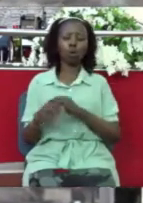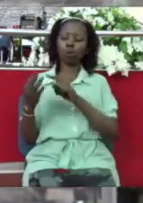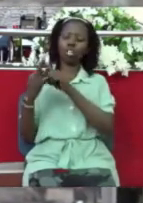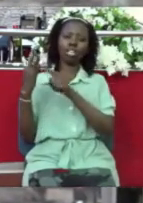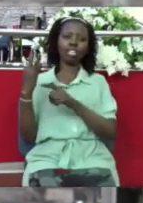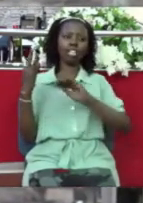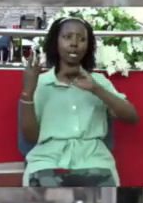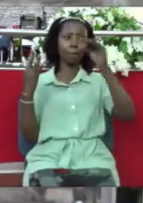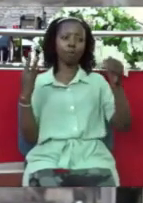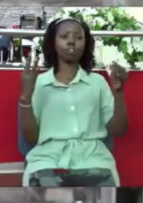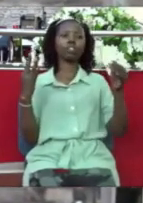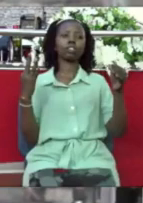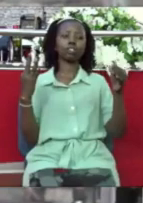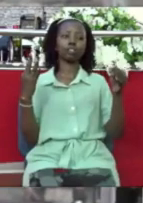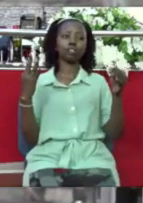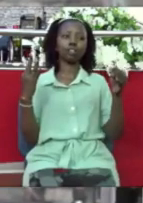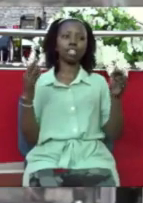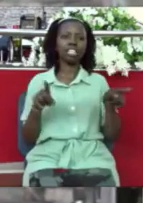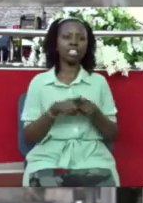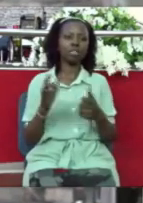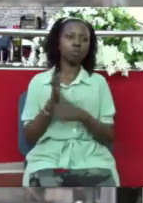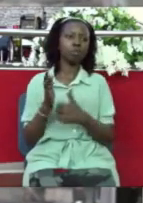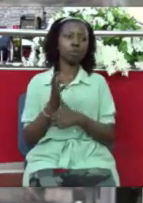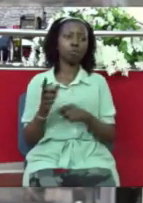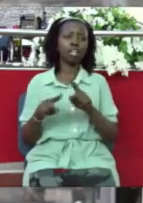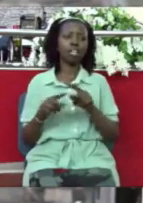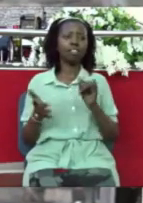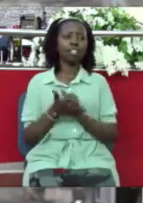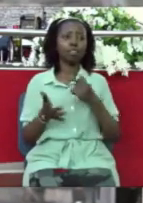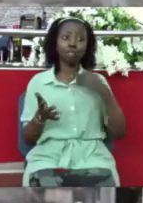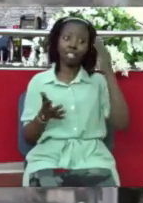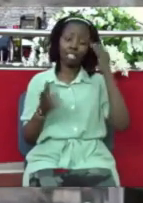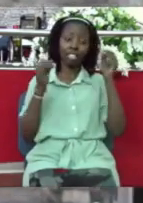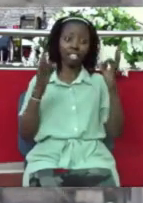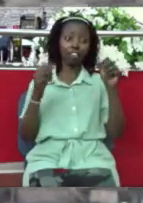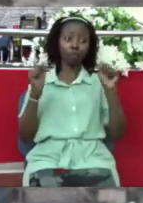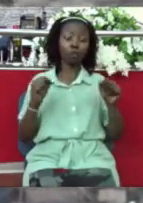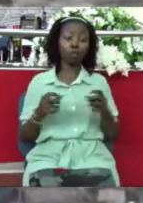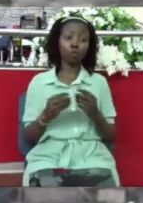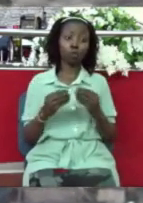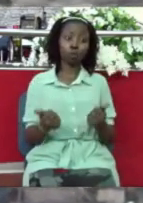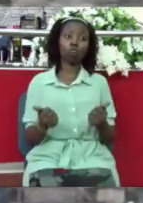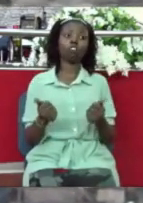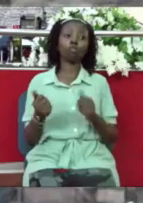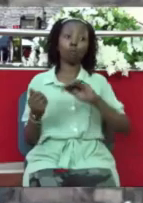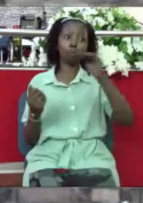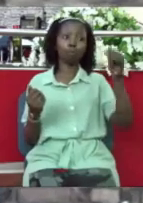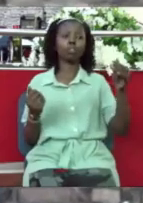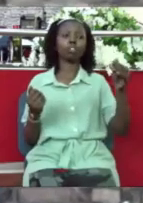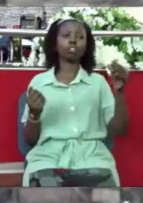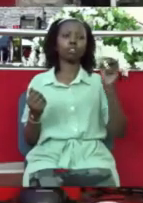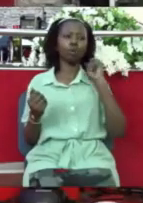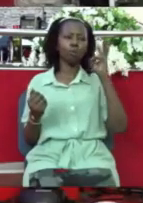mountains that I think if you can handle them, you will